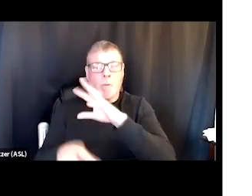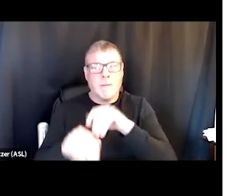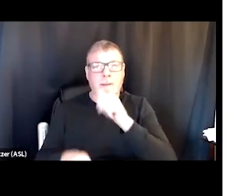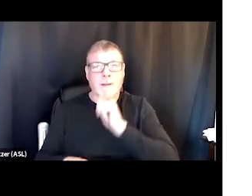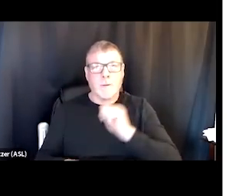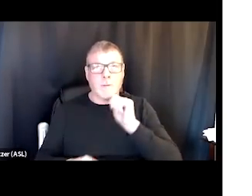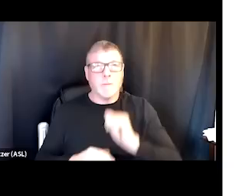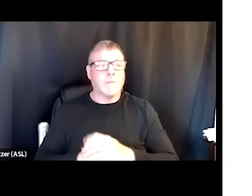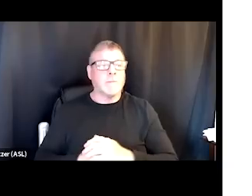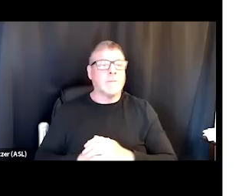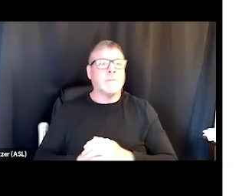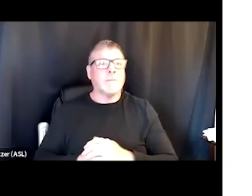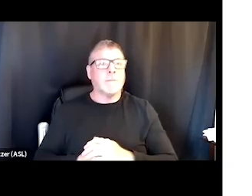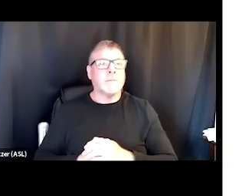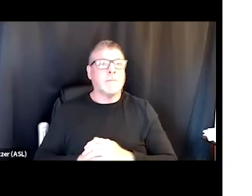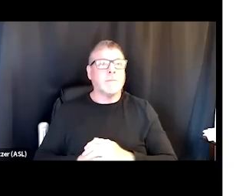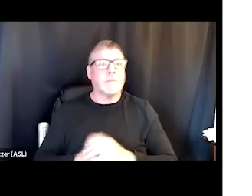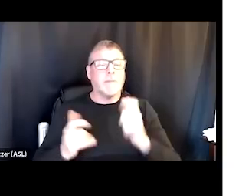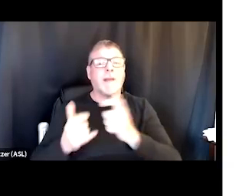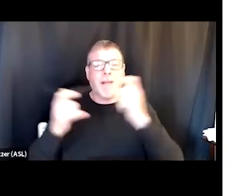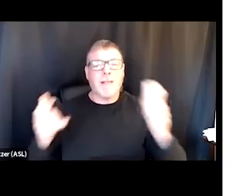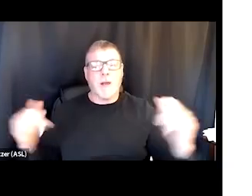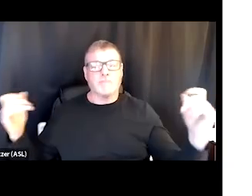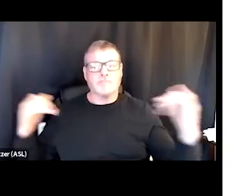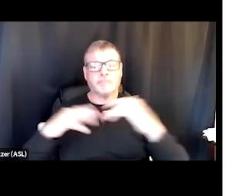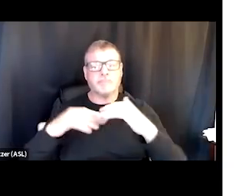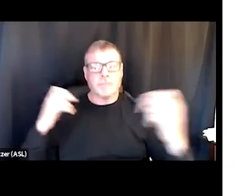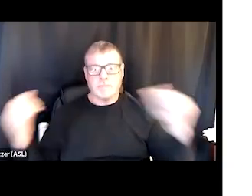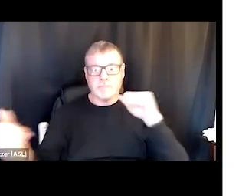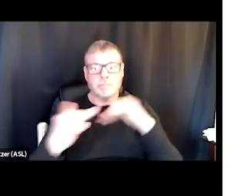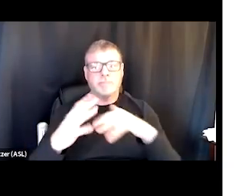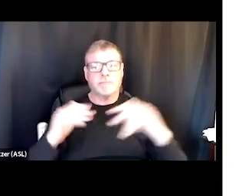those used to be large gathering spots for the homeless population.